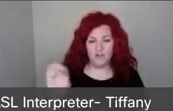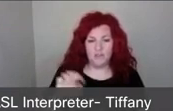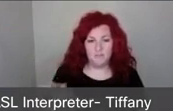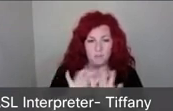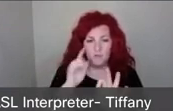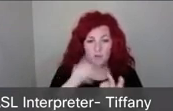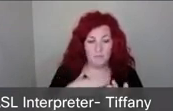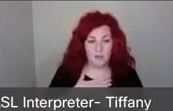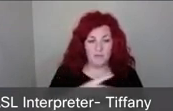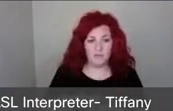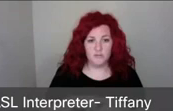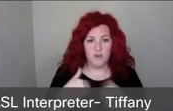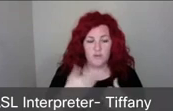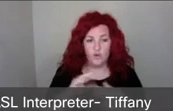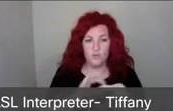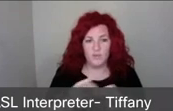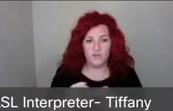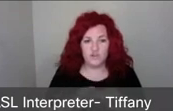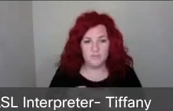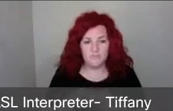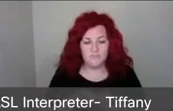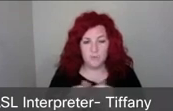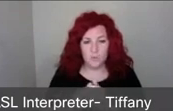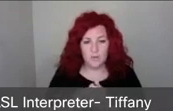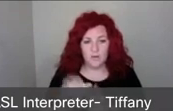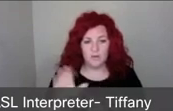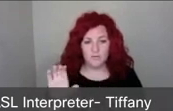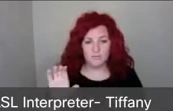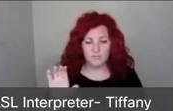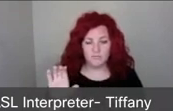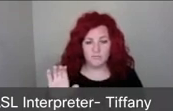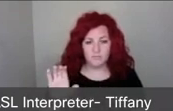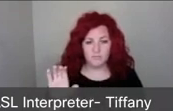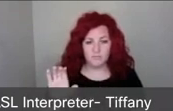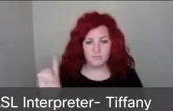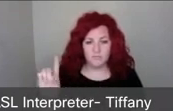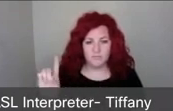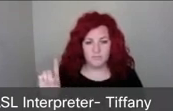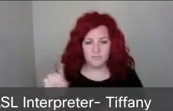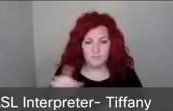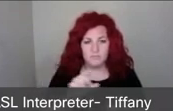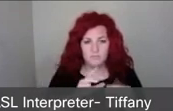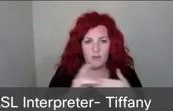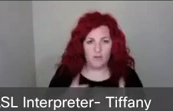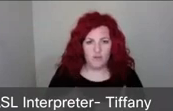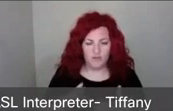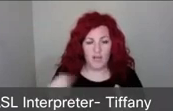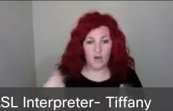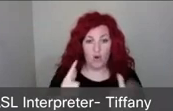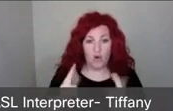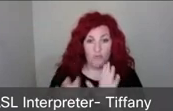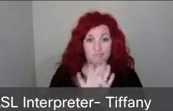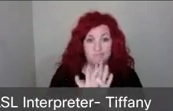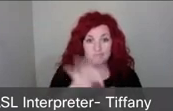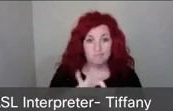good relationship with our congressional person and all elected leaders at the